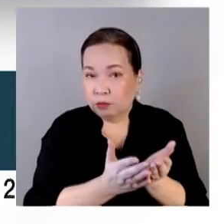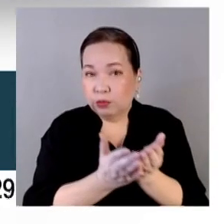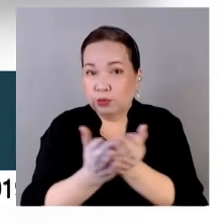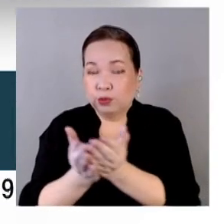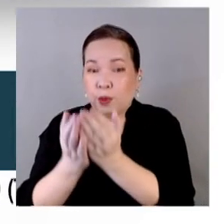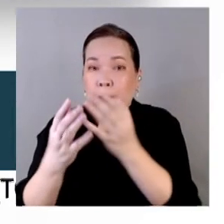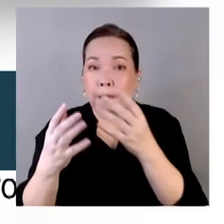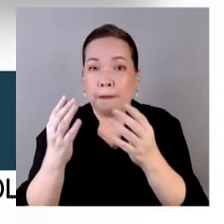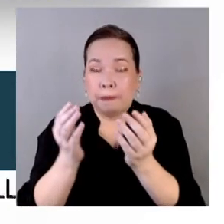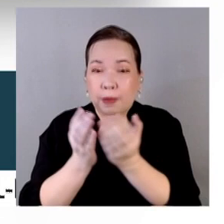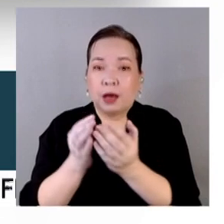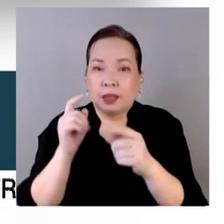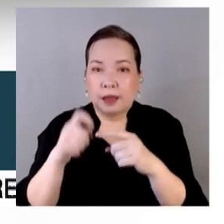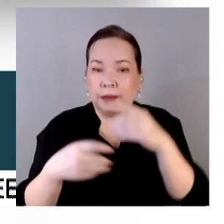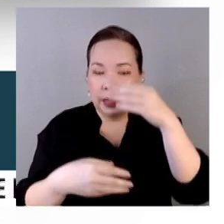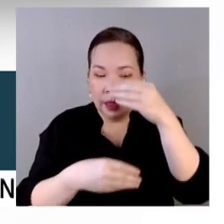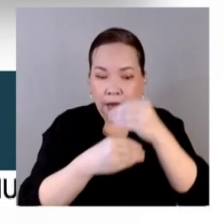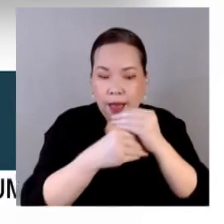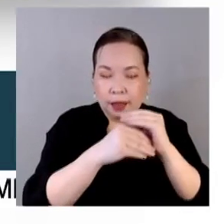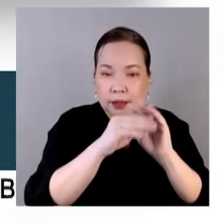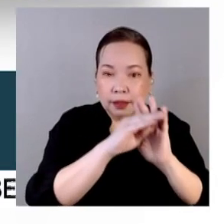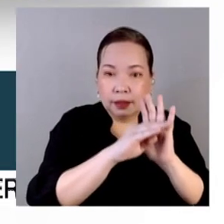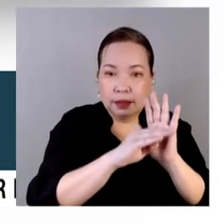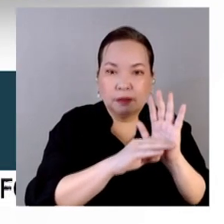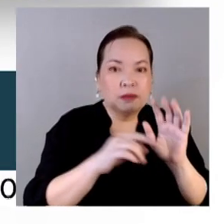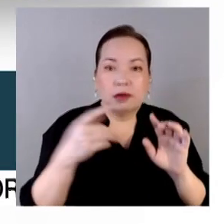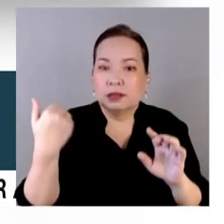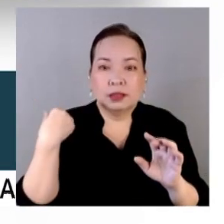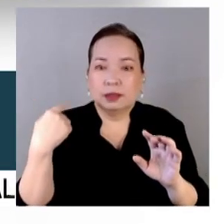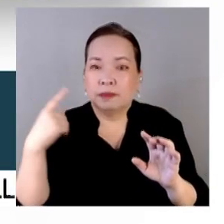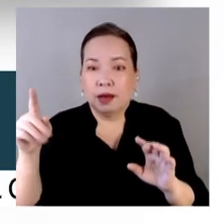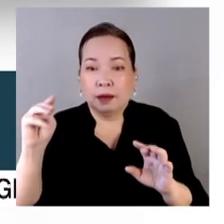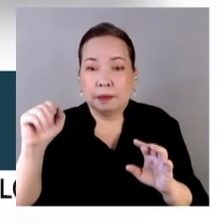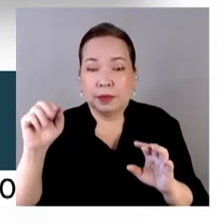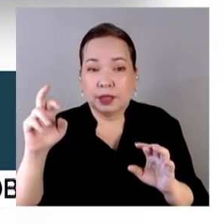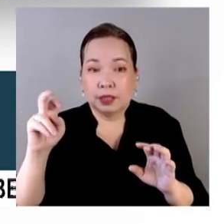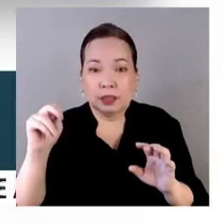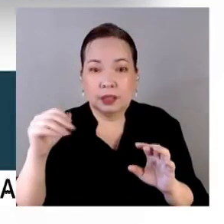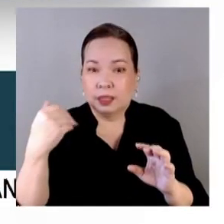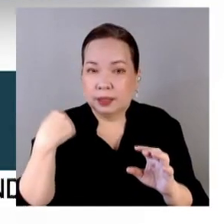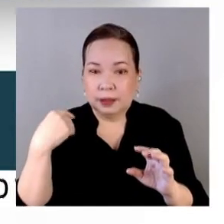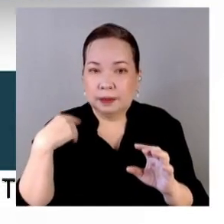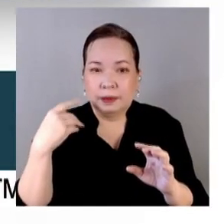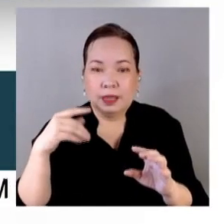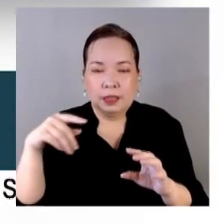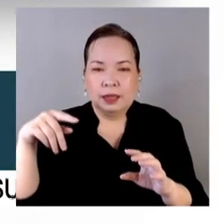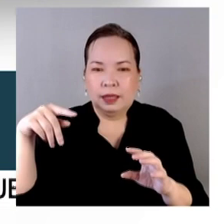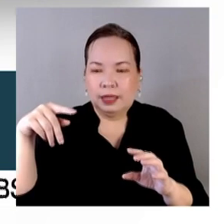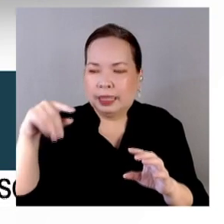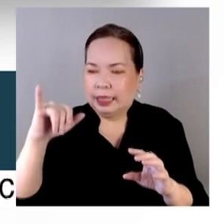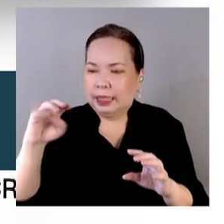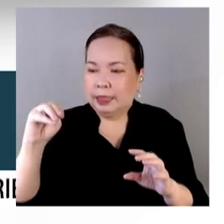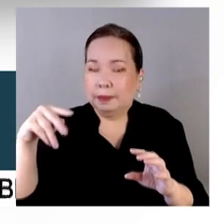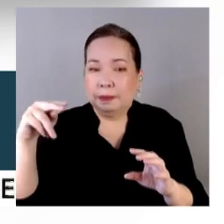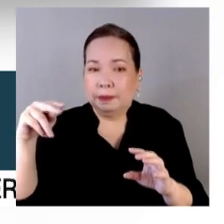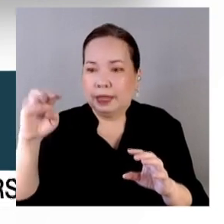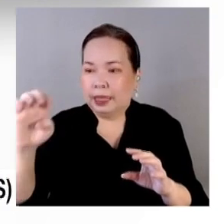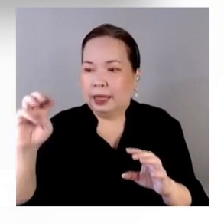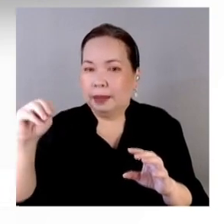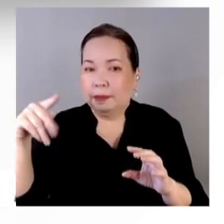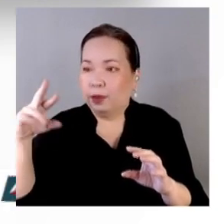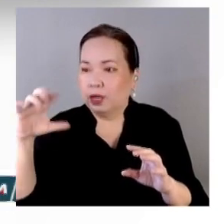sa kanya po ng marina na hindi pa po na-i-add ito pong tanker, Princess Empress, doon po sa CPC ng